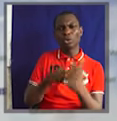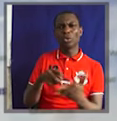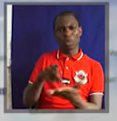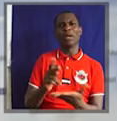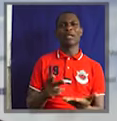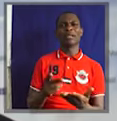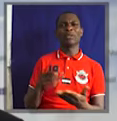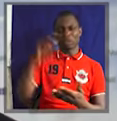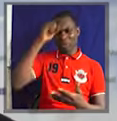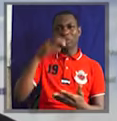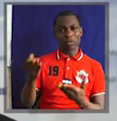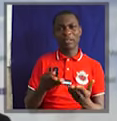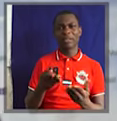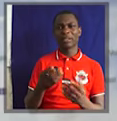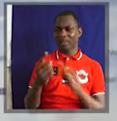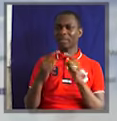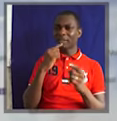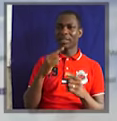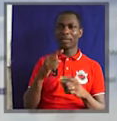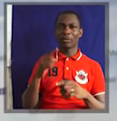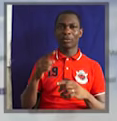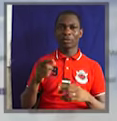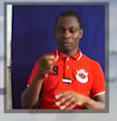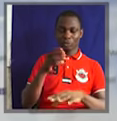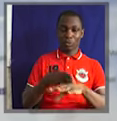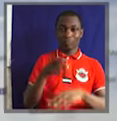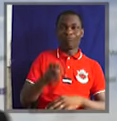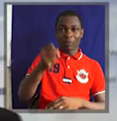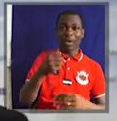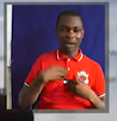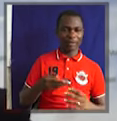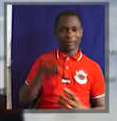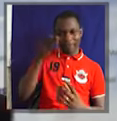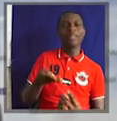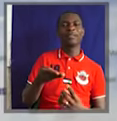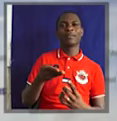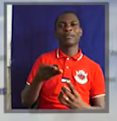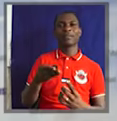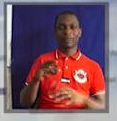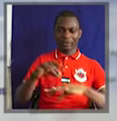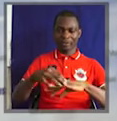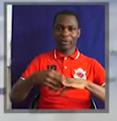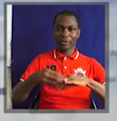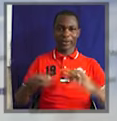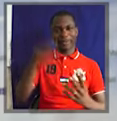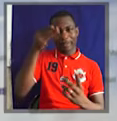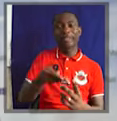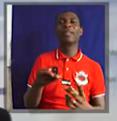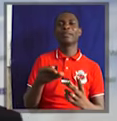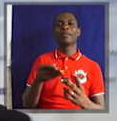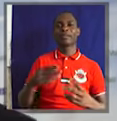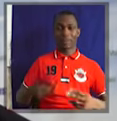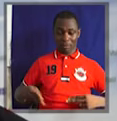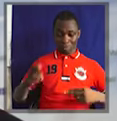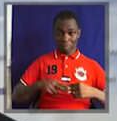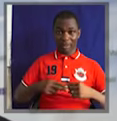se o me poma ye kuta me pa je to ho me ka wa ye se me pa ma me nyima o me belt aye bo mi mu nso eni e ne ma tre jigu ho